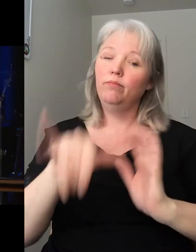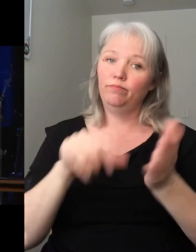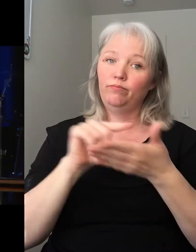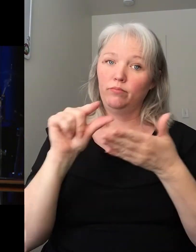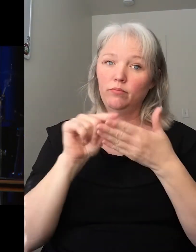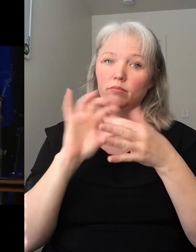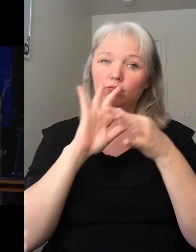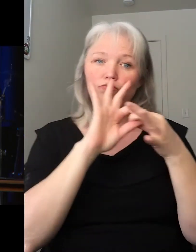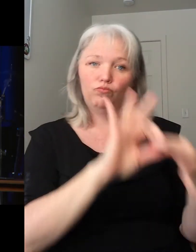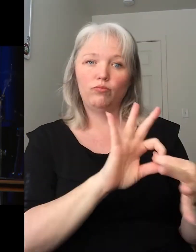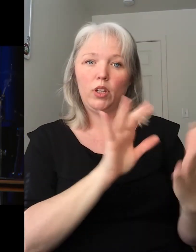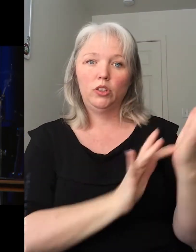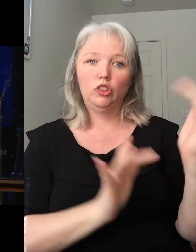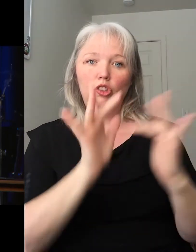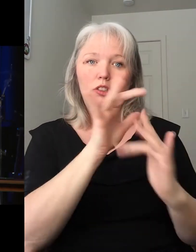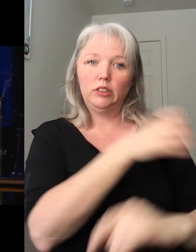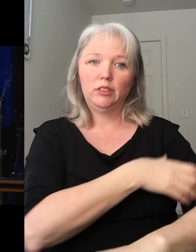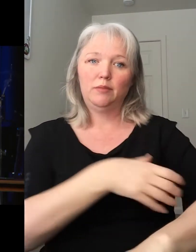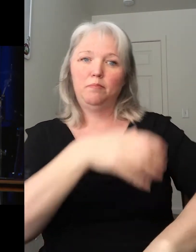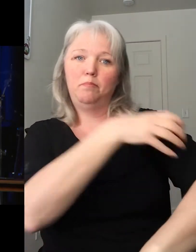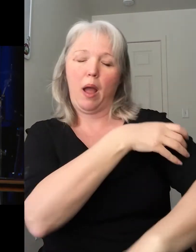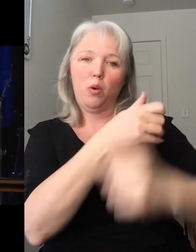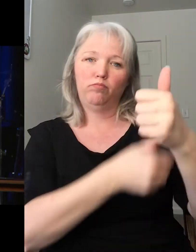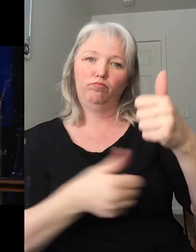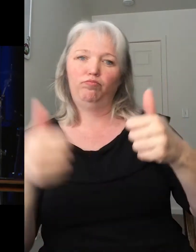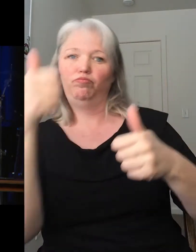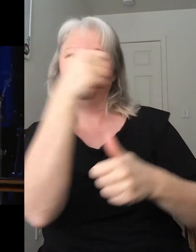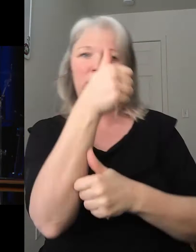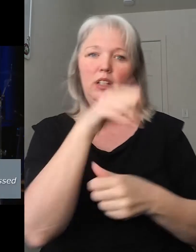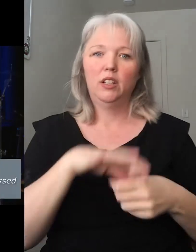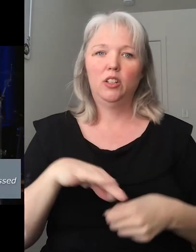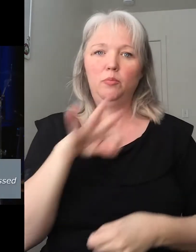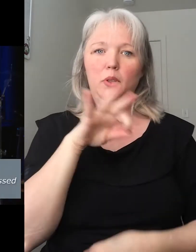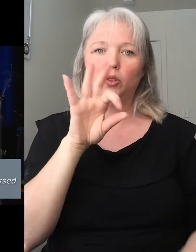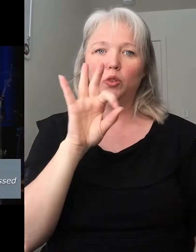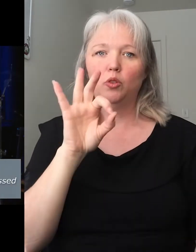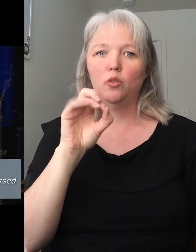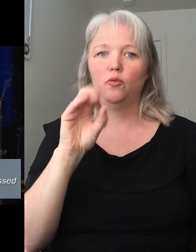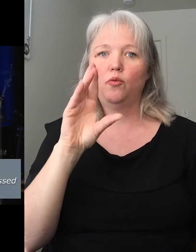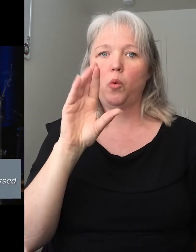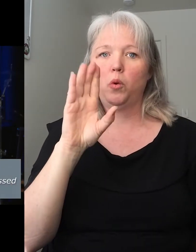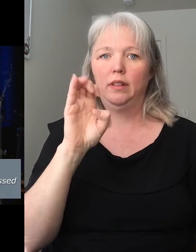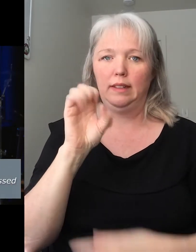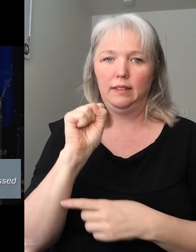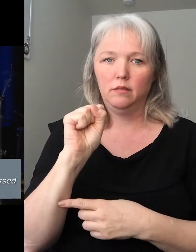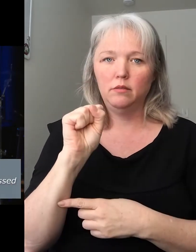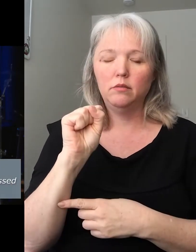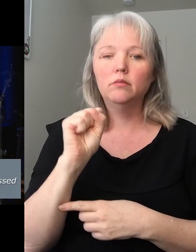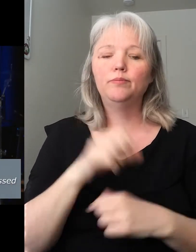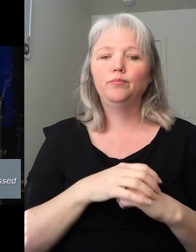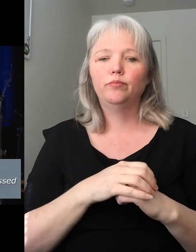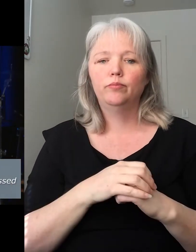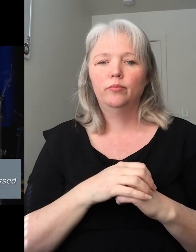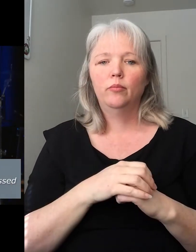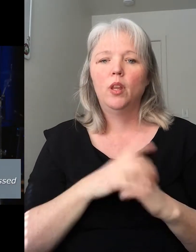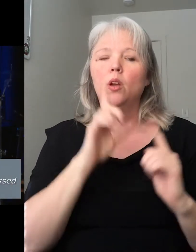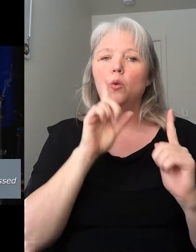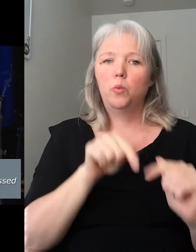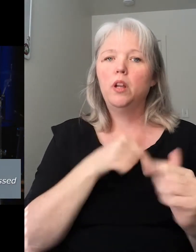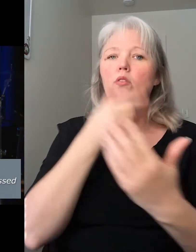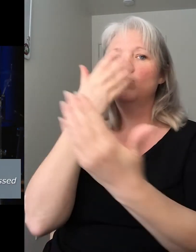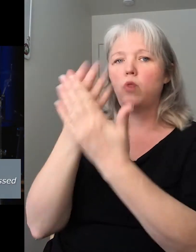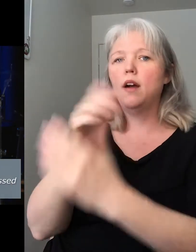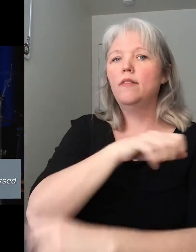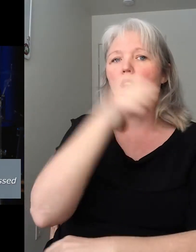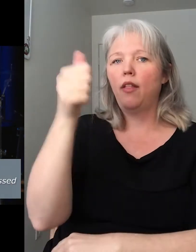with Jesus' power over spiritual forces. Keep that in mind. When he came to the other side of the country